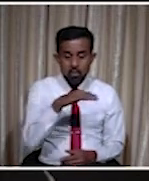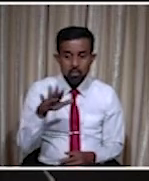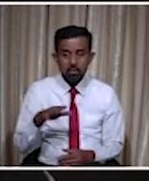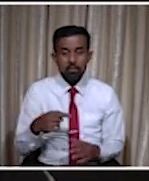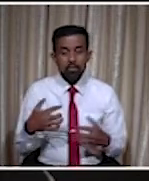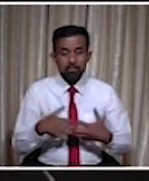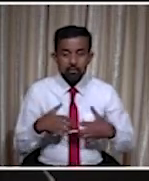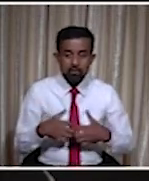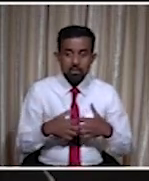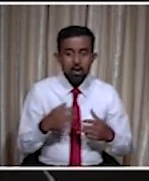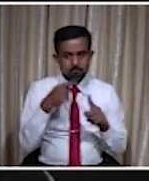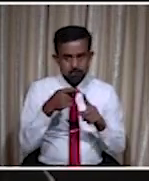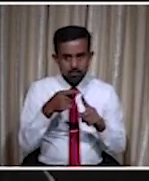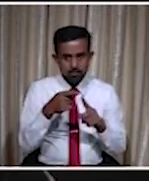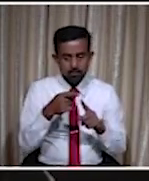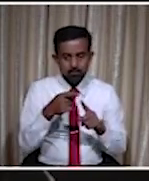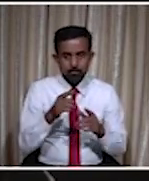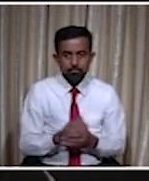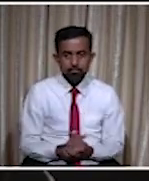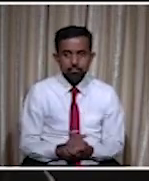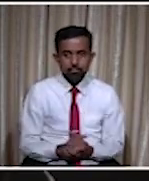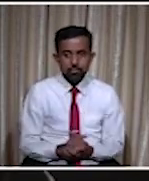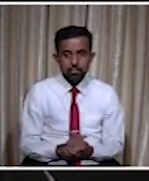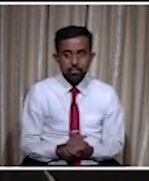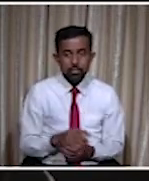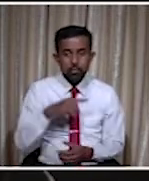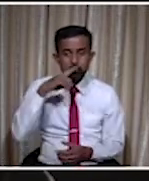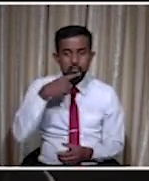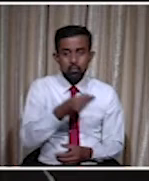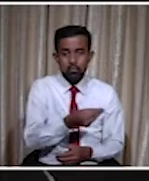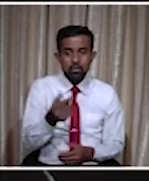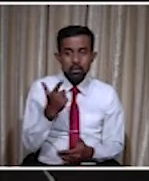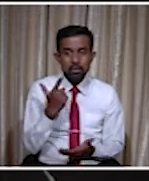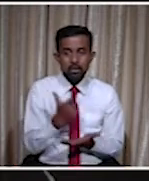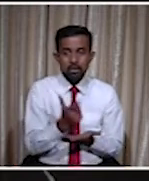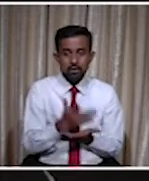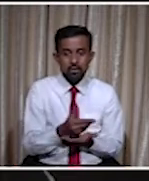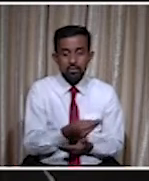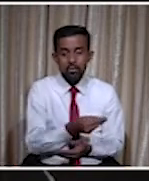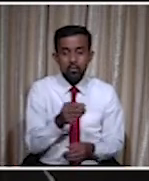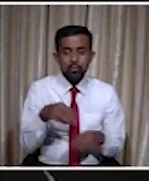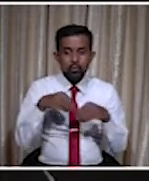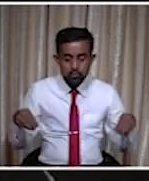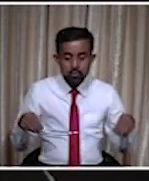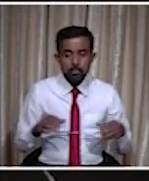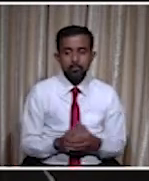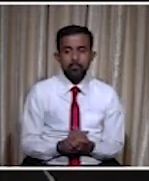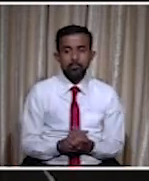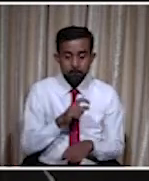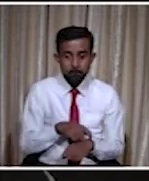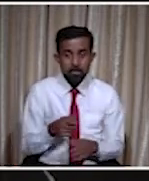coastal areas of the country, the fishermen, as well as the farmers when it comes to the harvest or the yala cultivation.